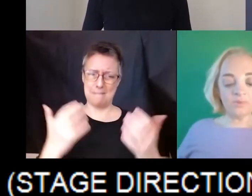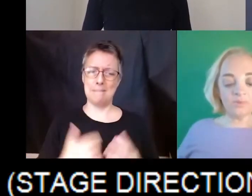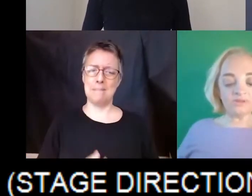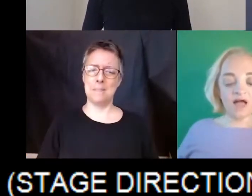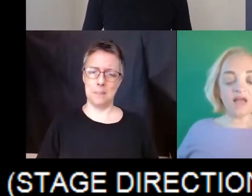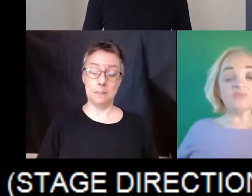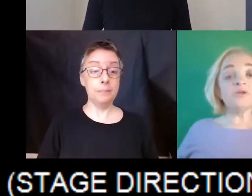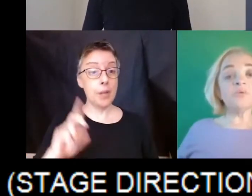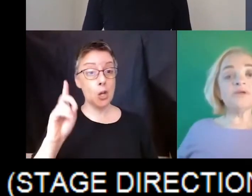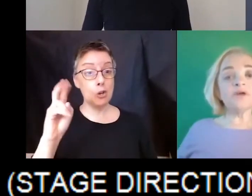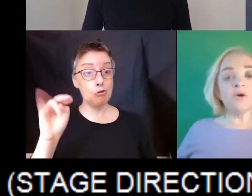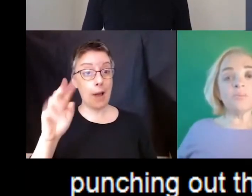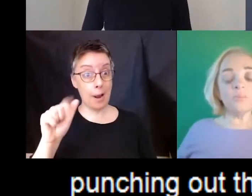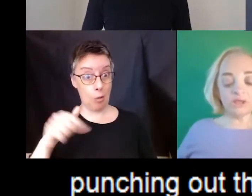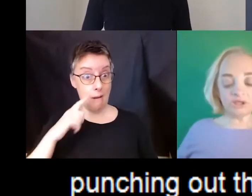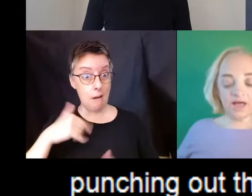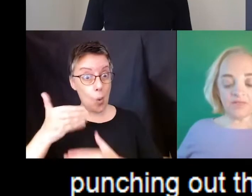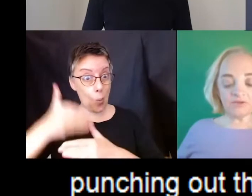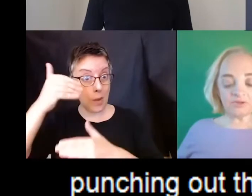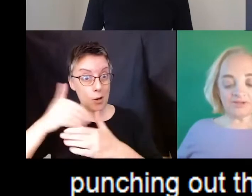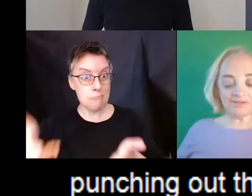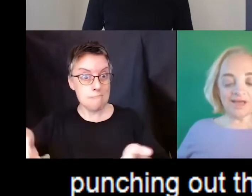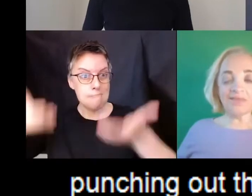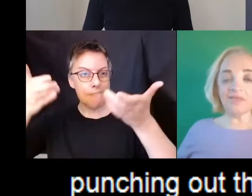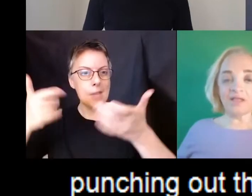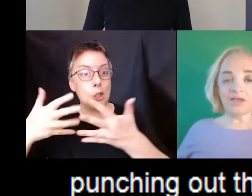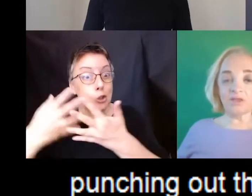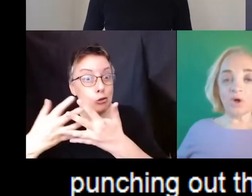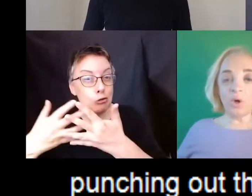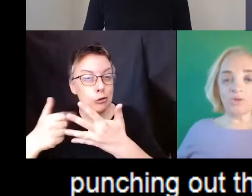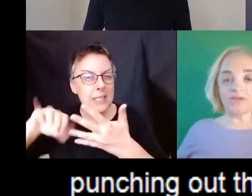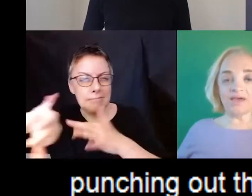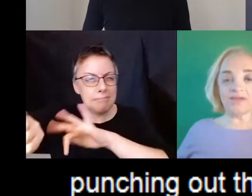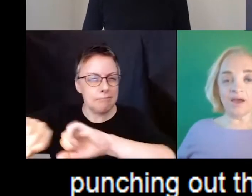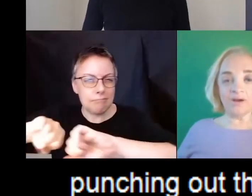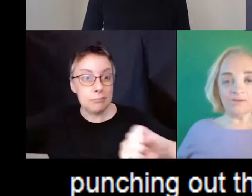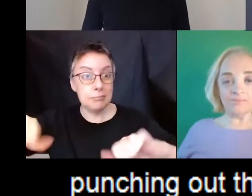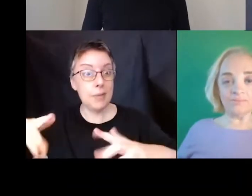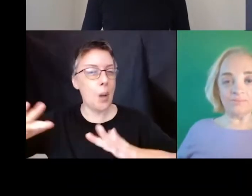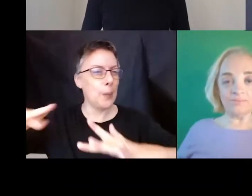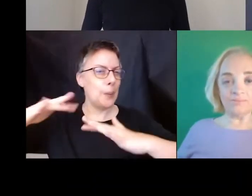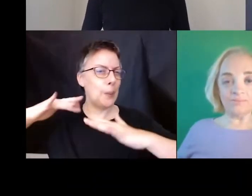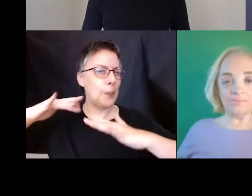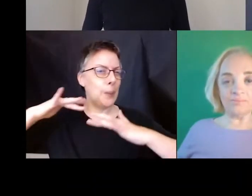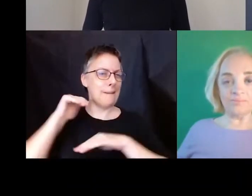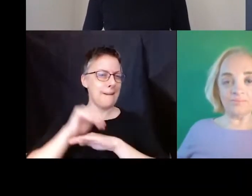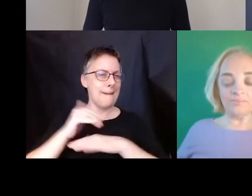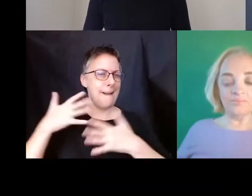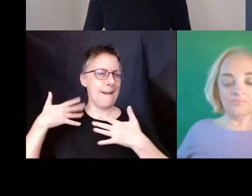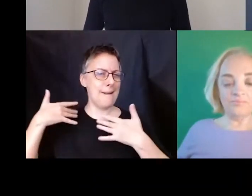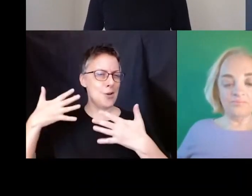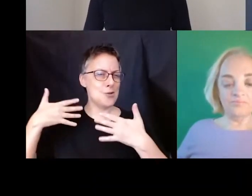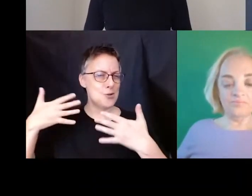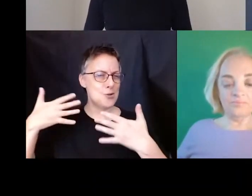Dracula opens the hospital window, punching out the screen and letting in the cold night air.